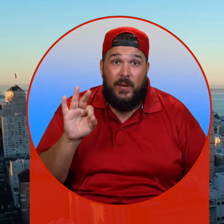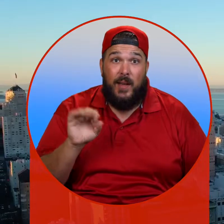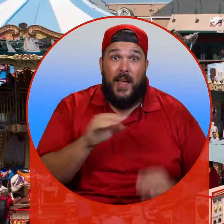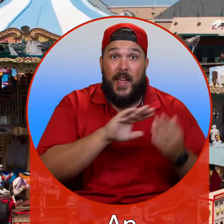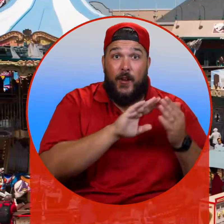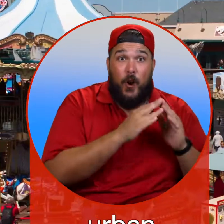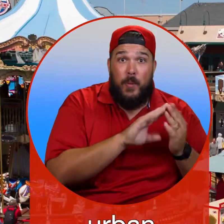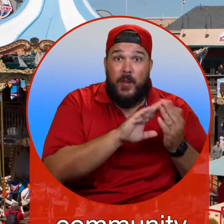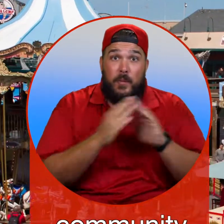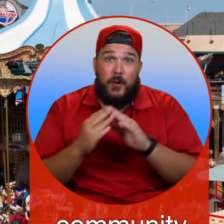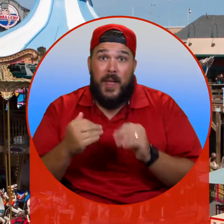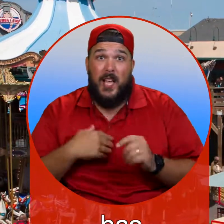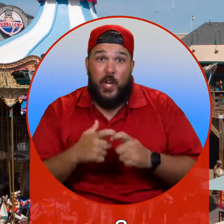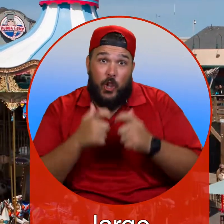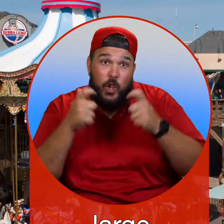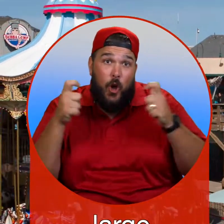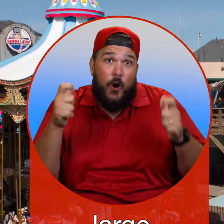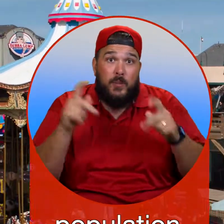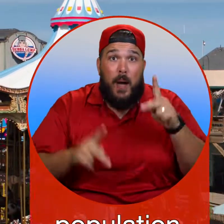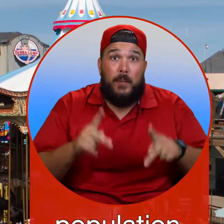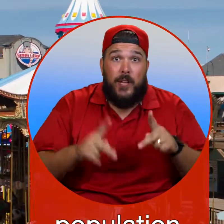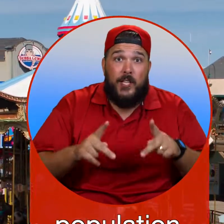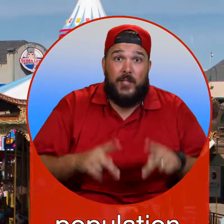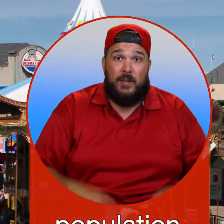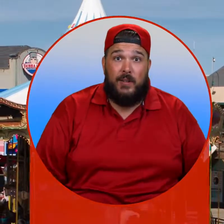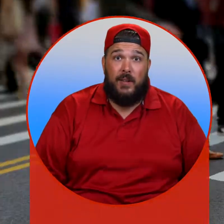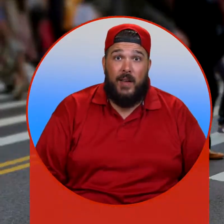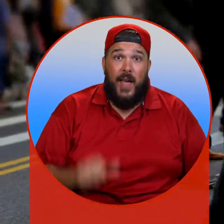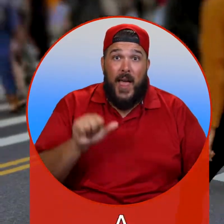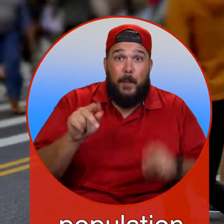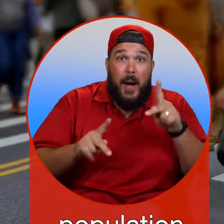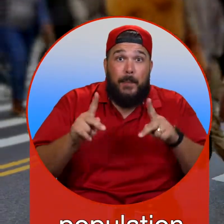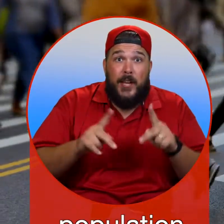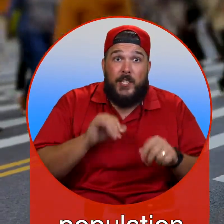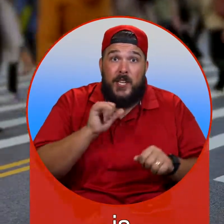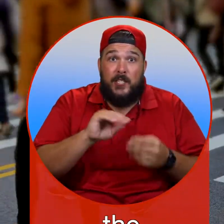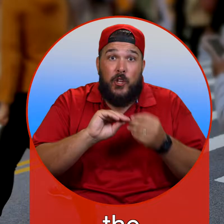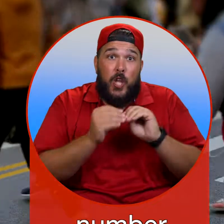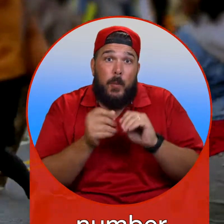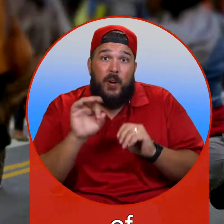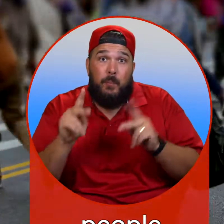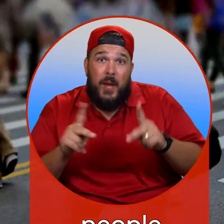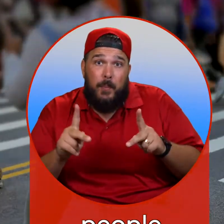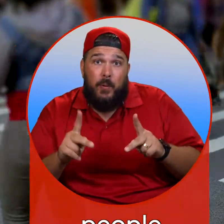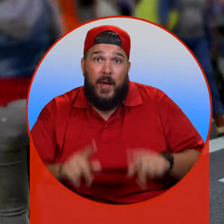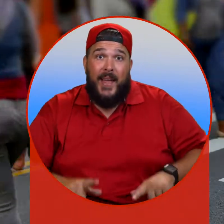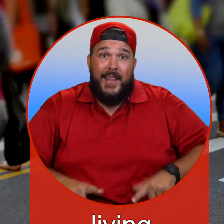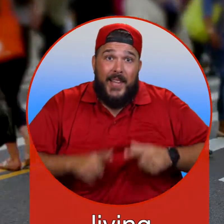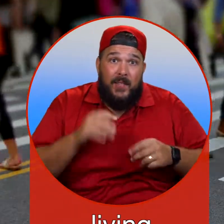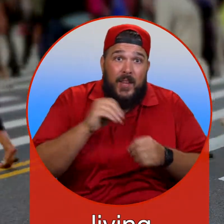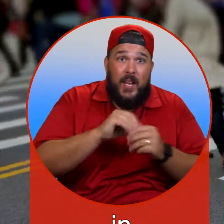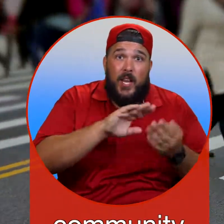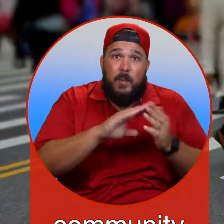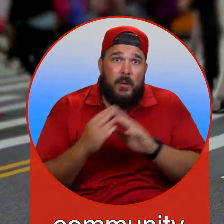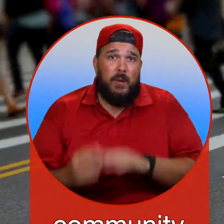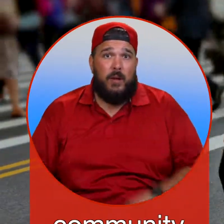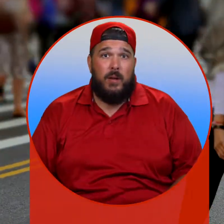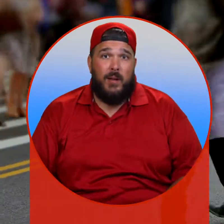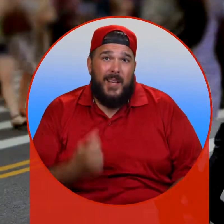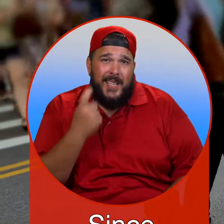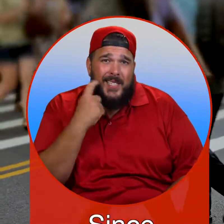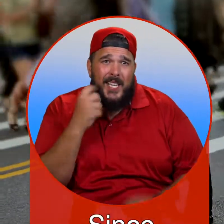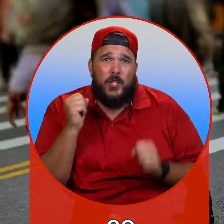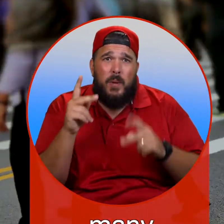Francisco. An urban community has a large population. A population is the number of people living in a